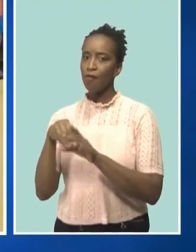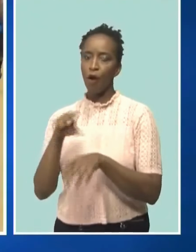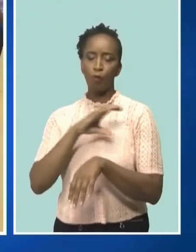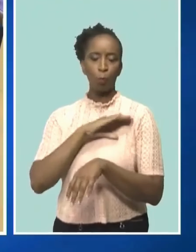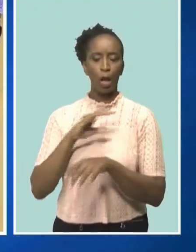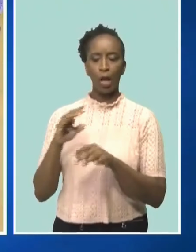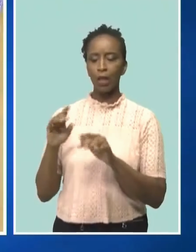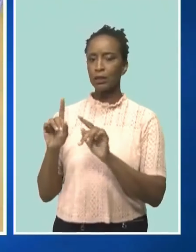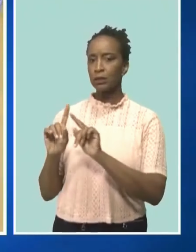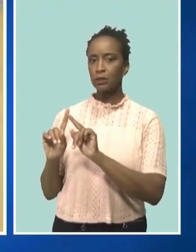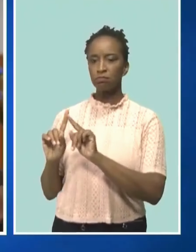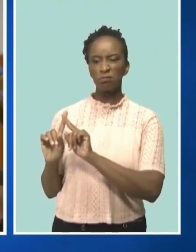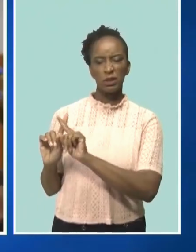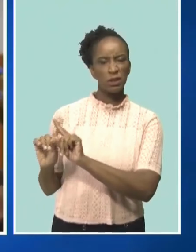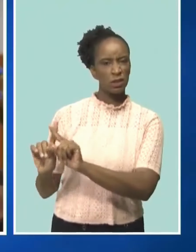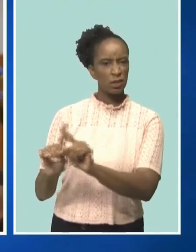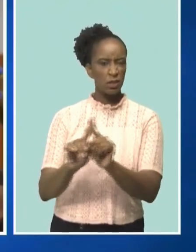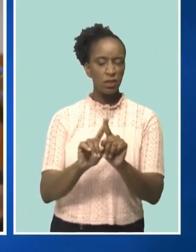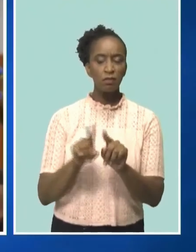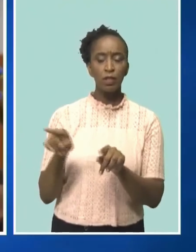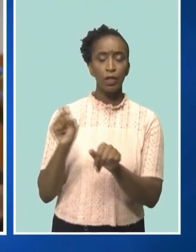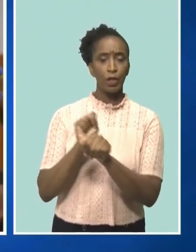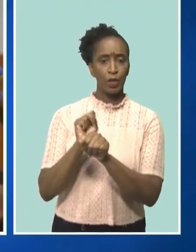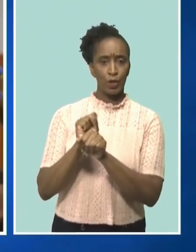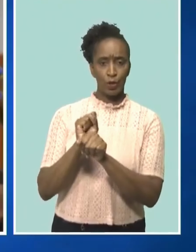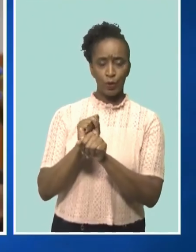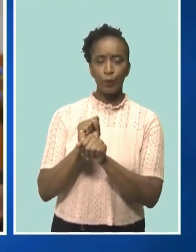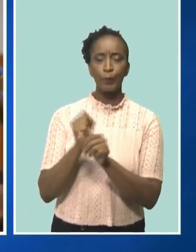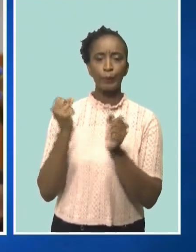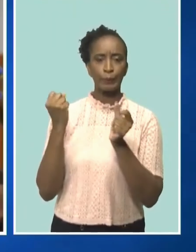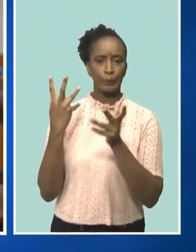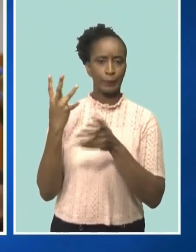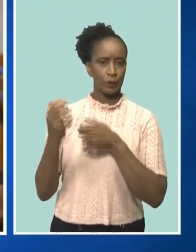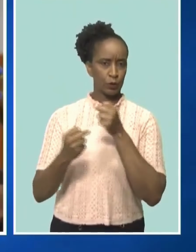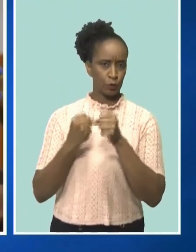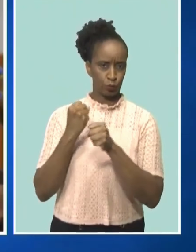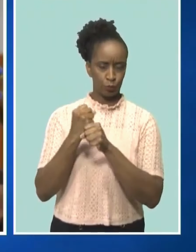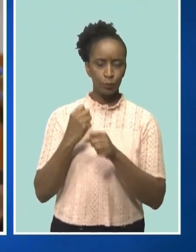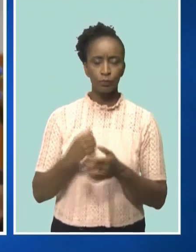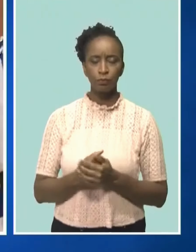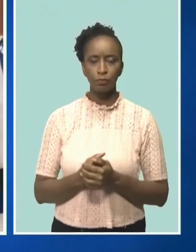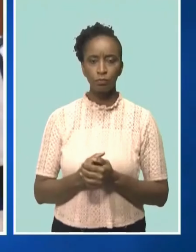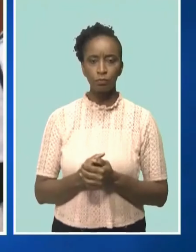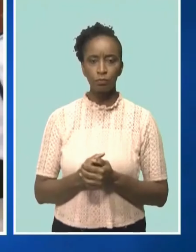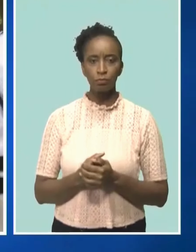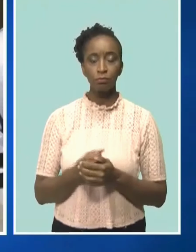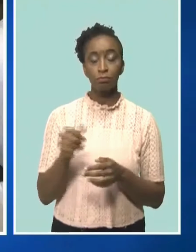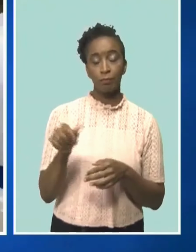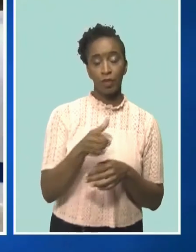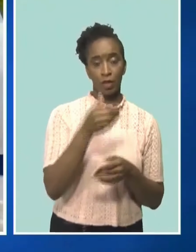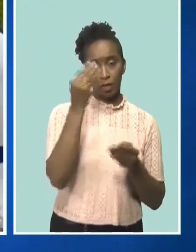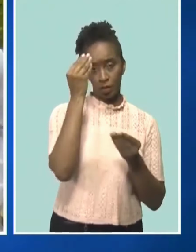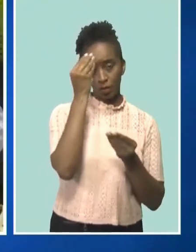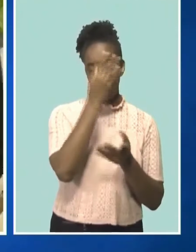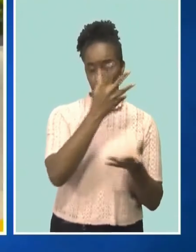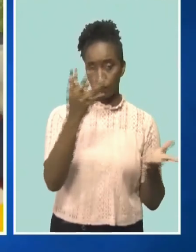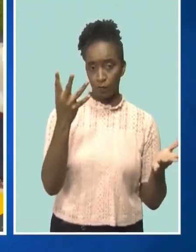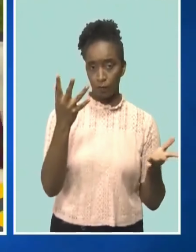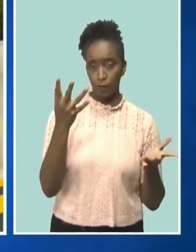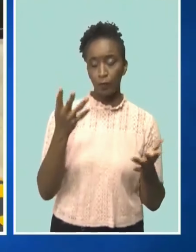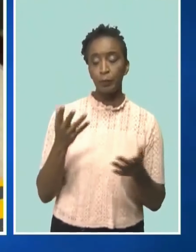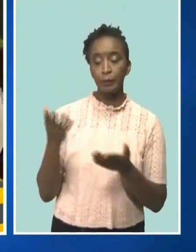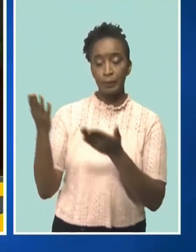remarkable 32-year career. Assistant Commissioner of Police Antonio Ford says Inspector Inniss made a